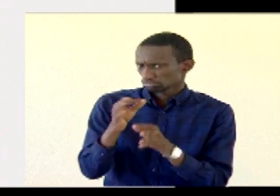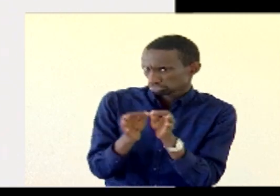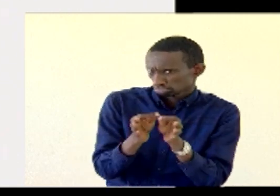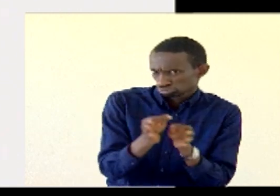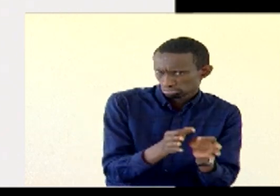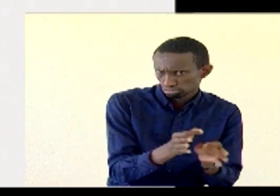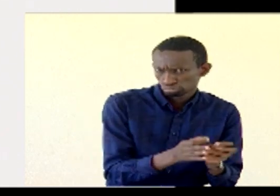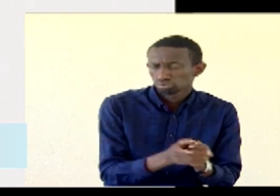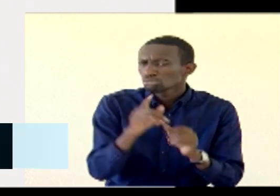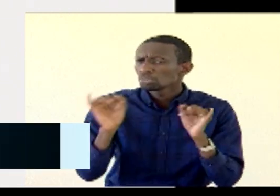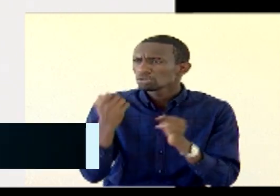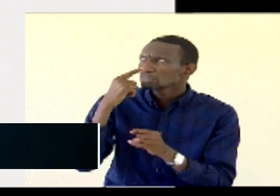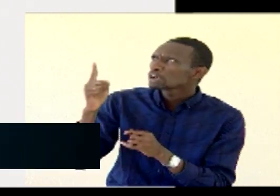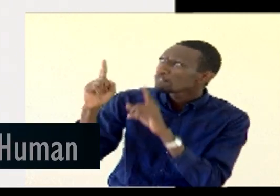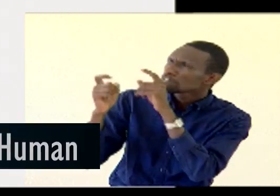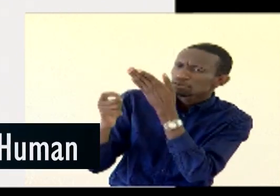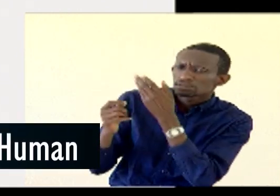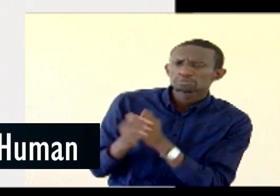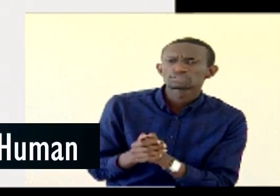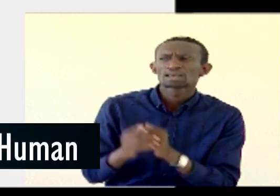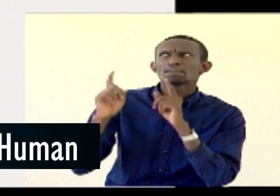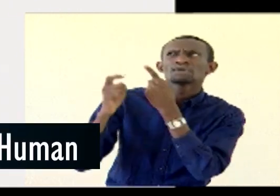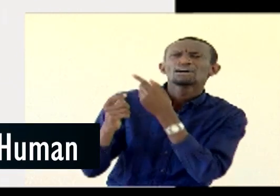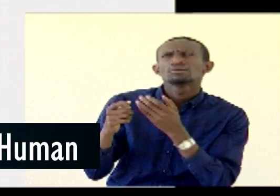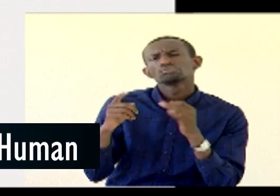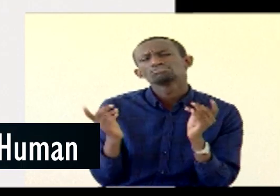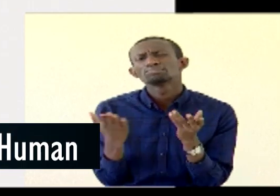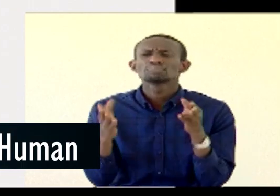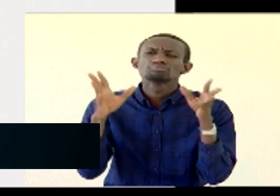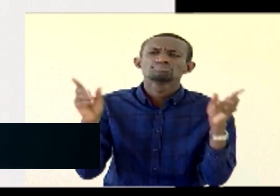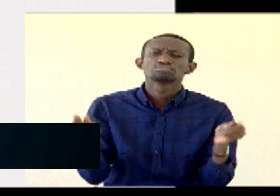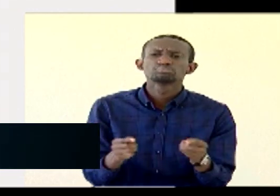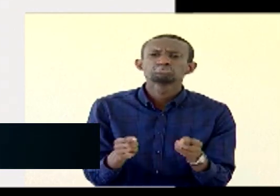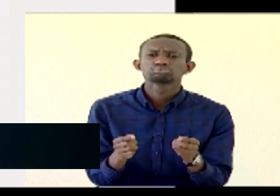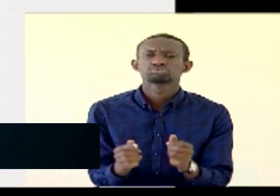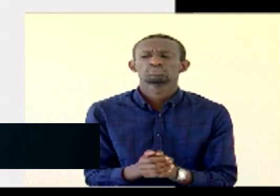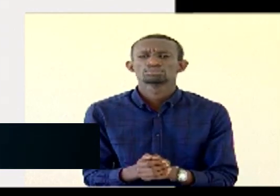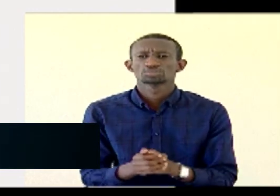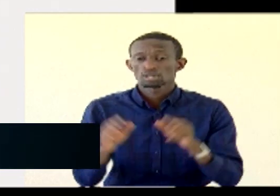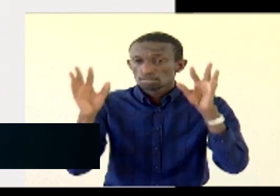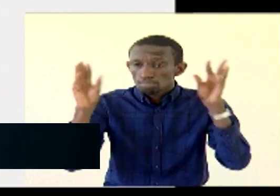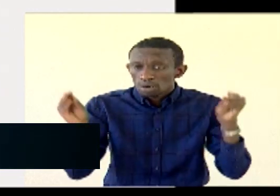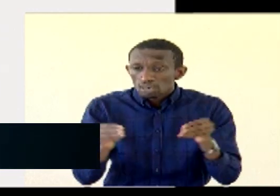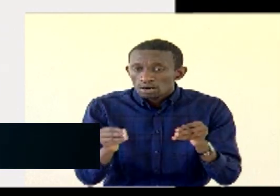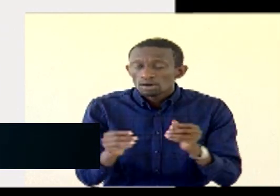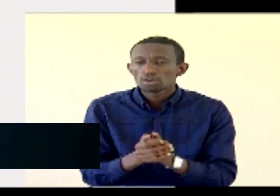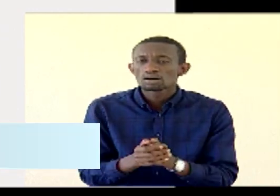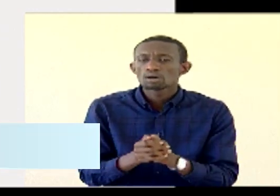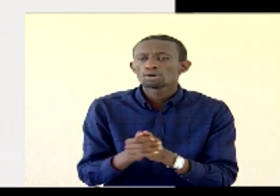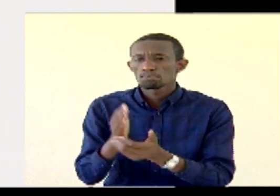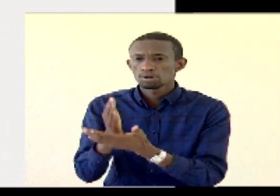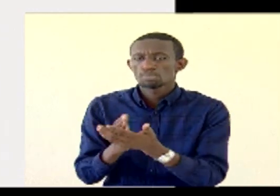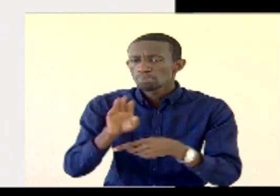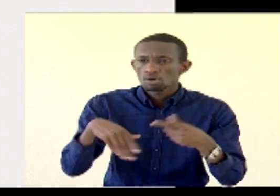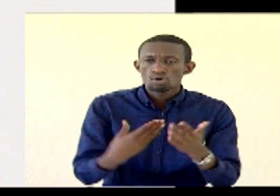The diagram is trying to summarize all parts of the urinary system. Are you observing the